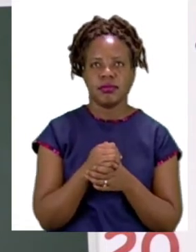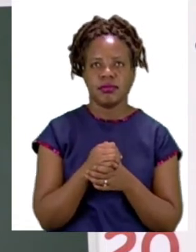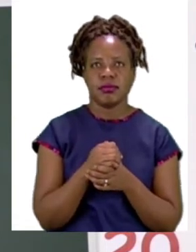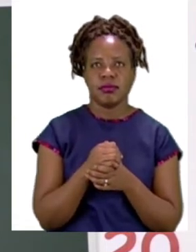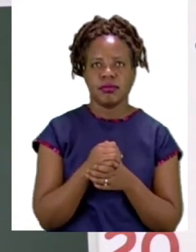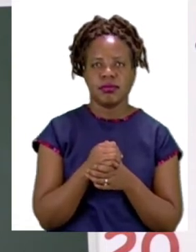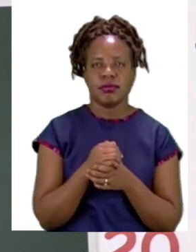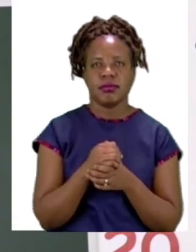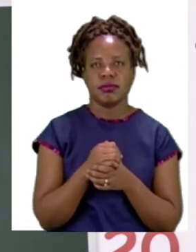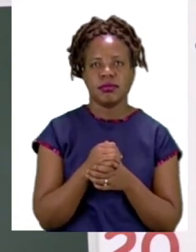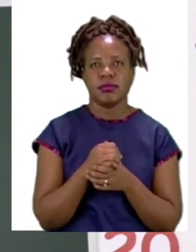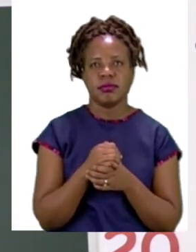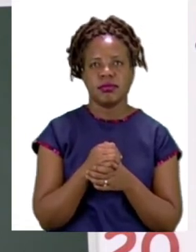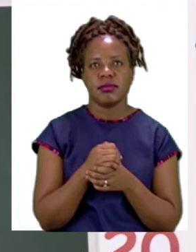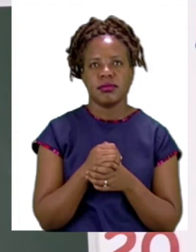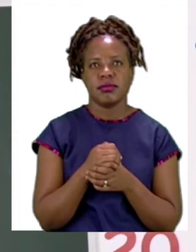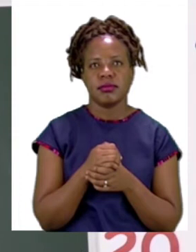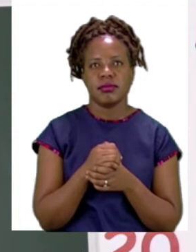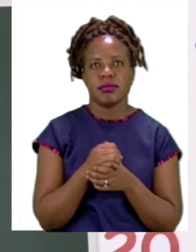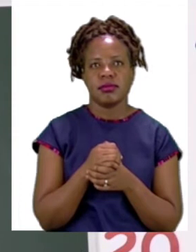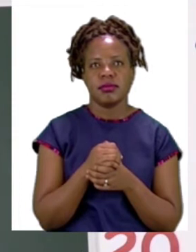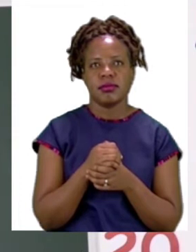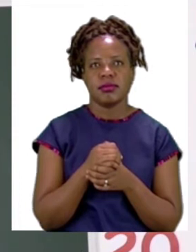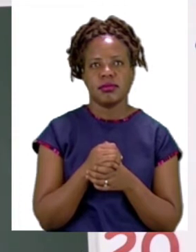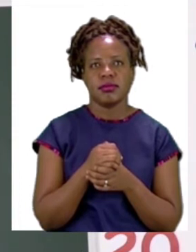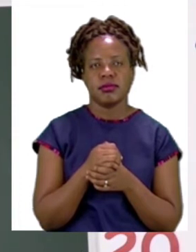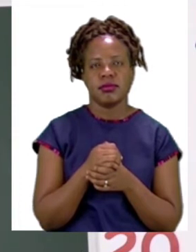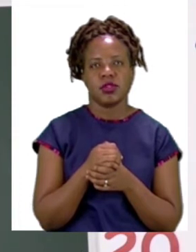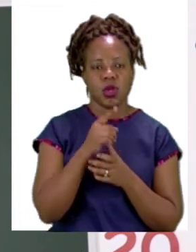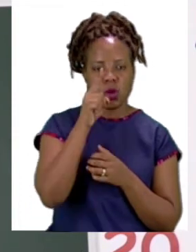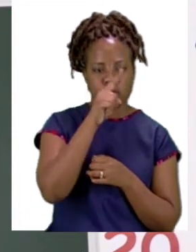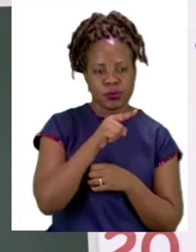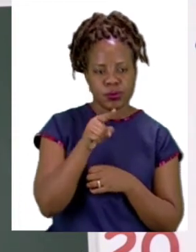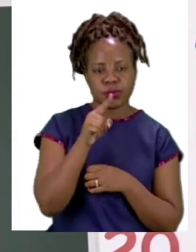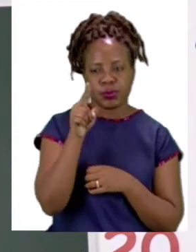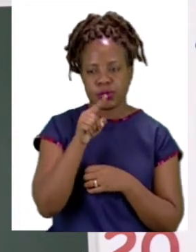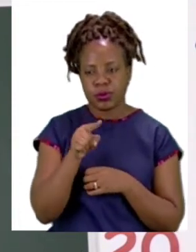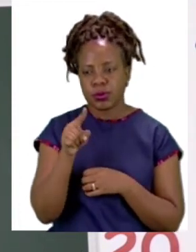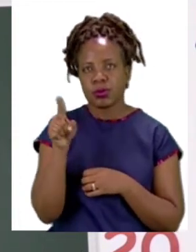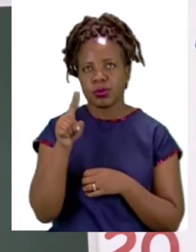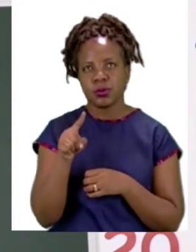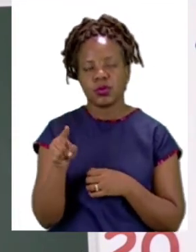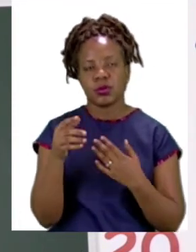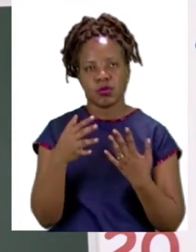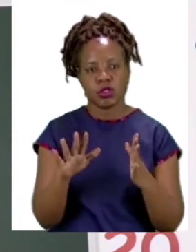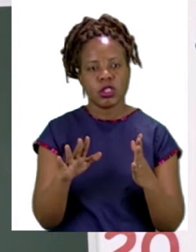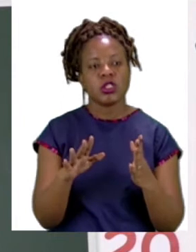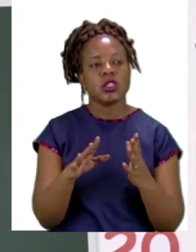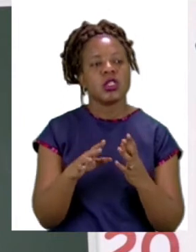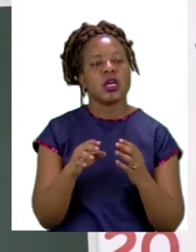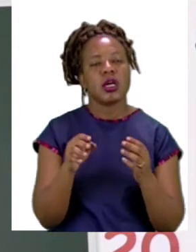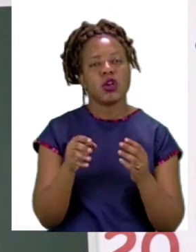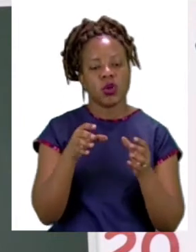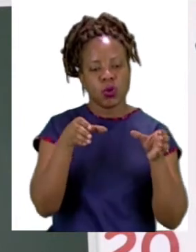as well. So after we are done grouping them, we need to count how many groups we have. We